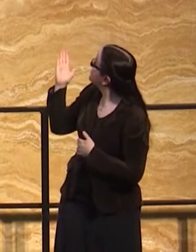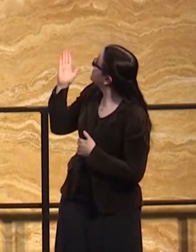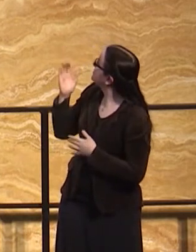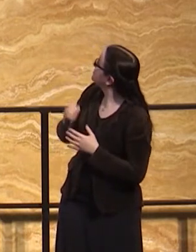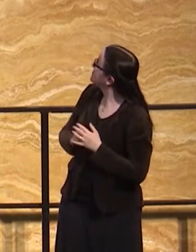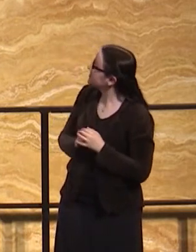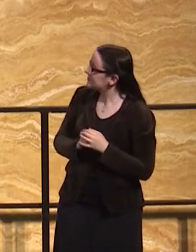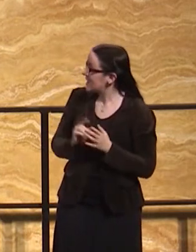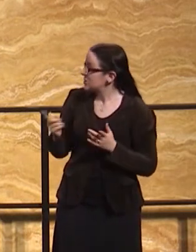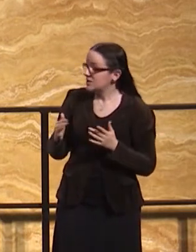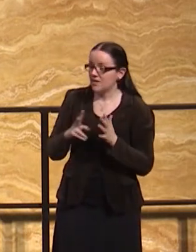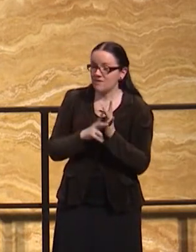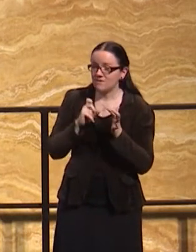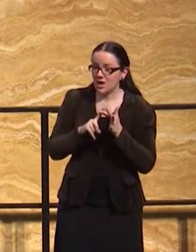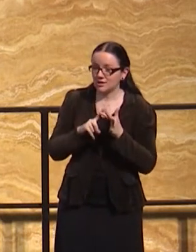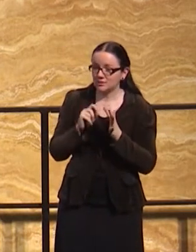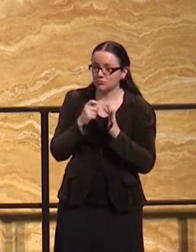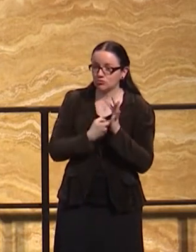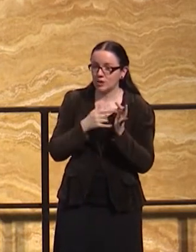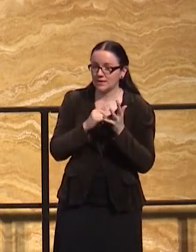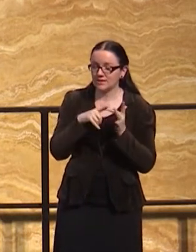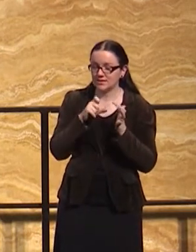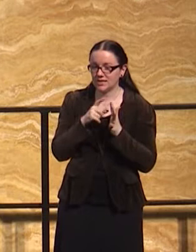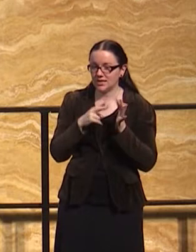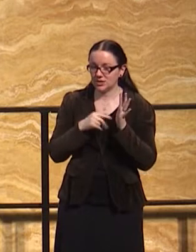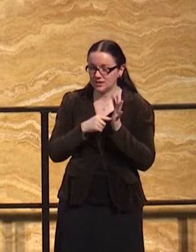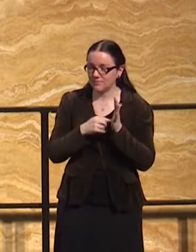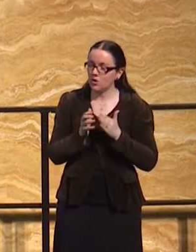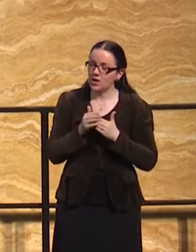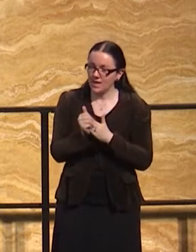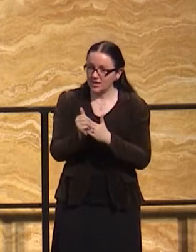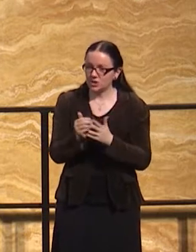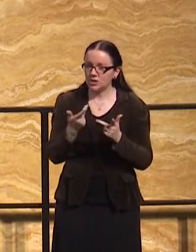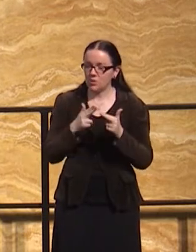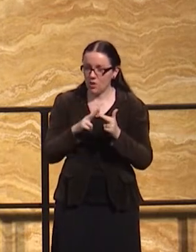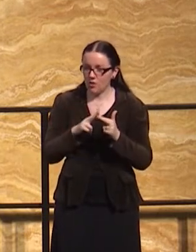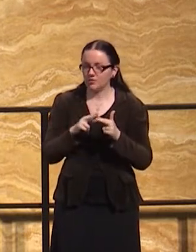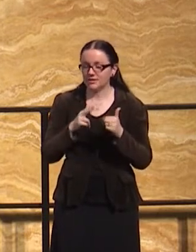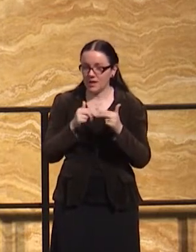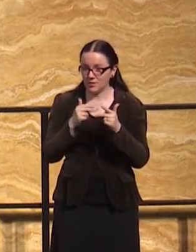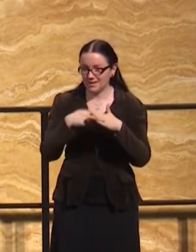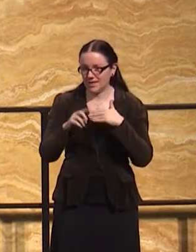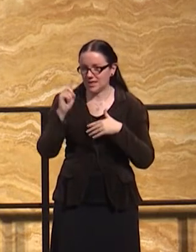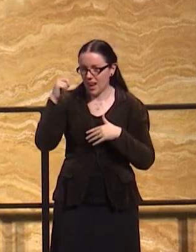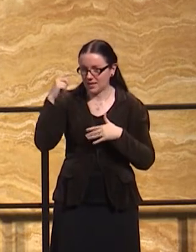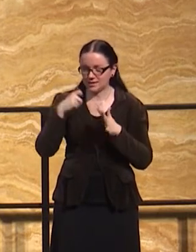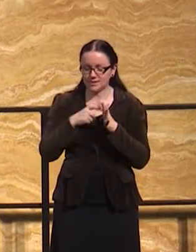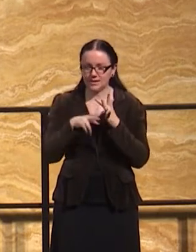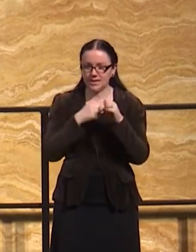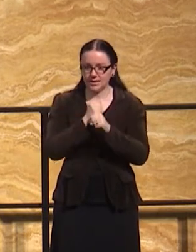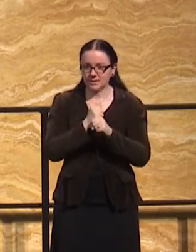Principal International and Professor of Security, Leadership, and Development at King's College London.